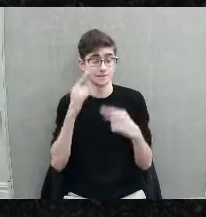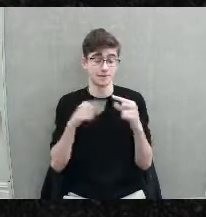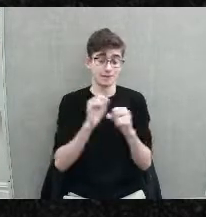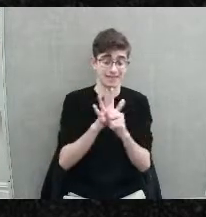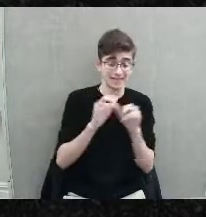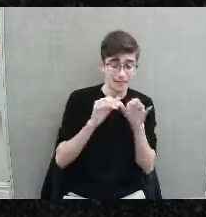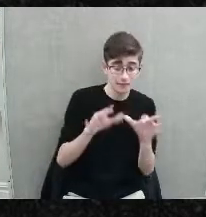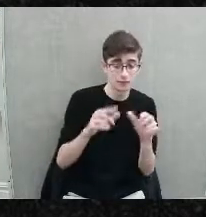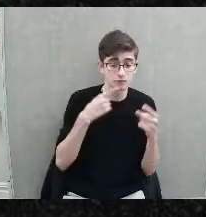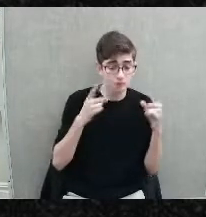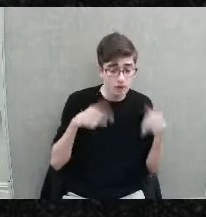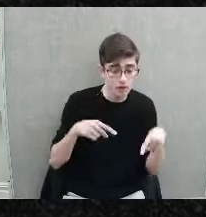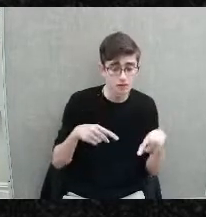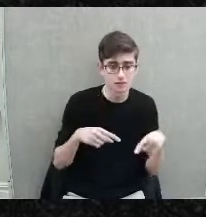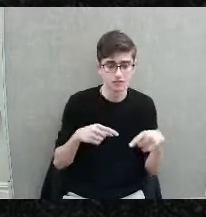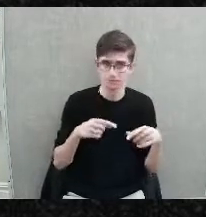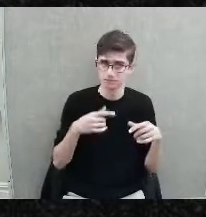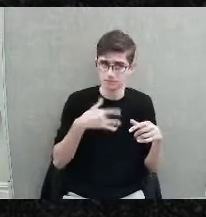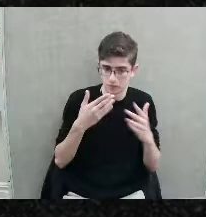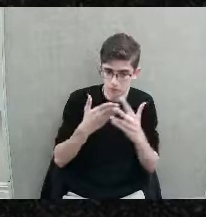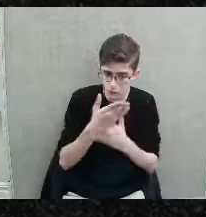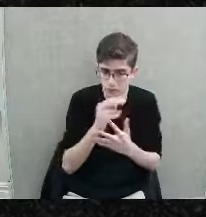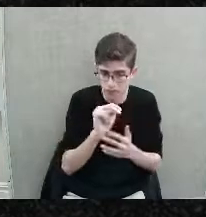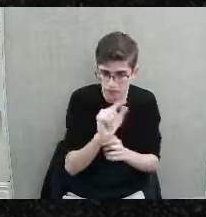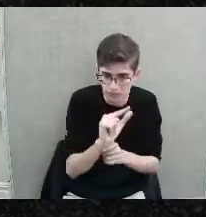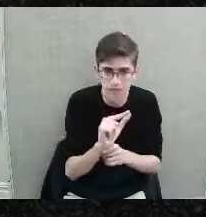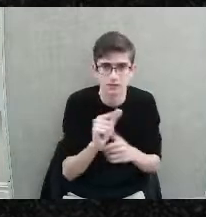was really a helpful way of thinking about